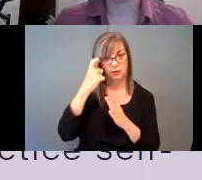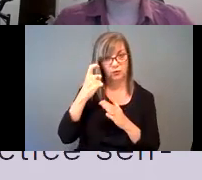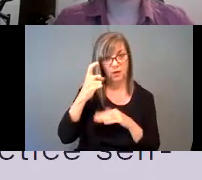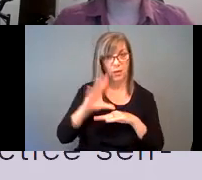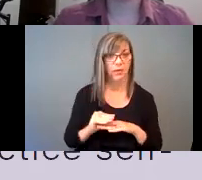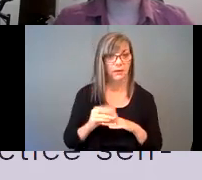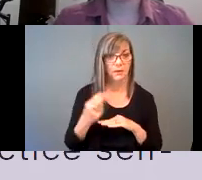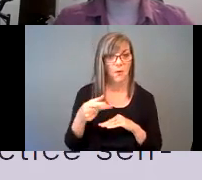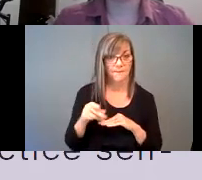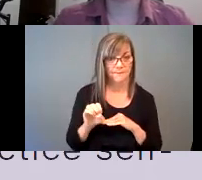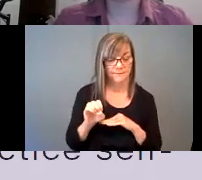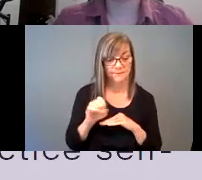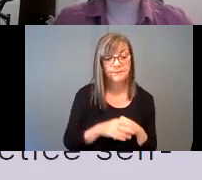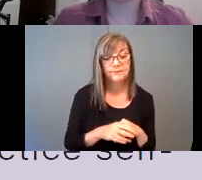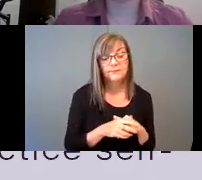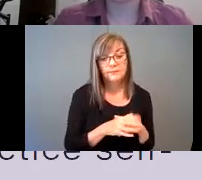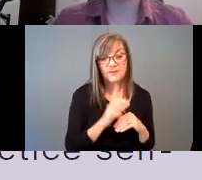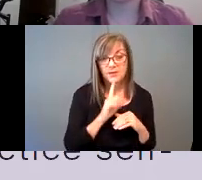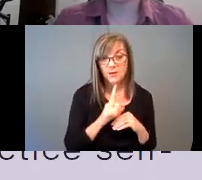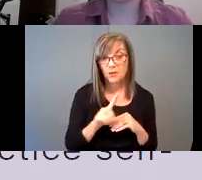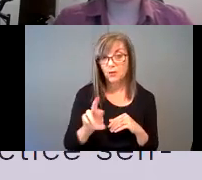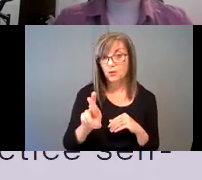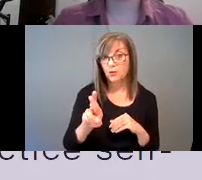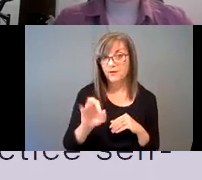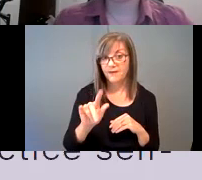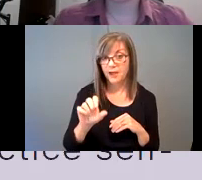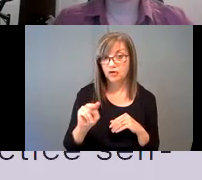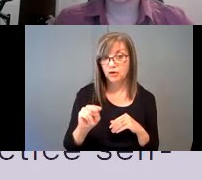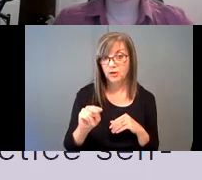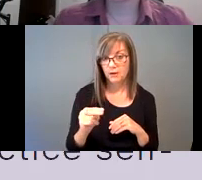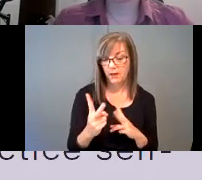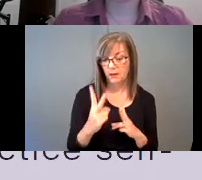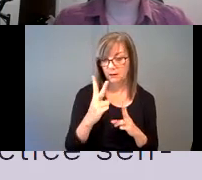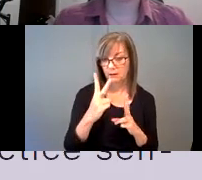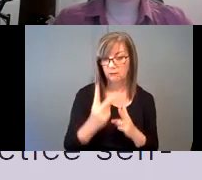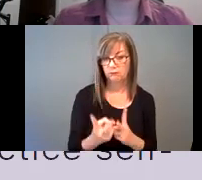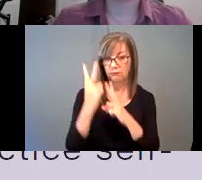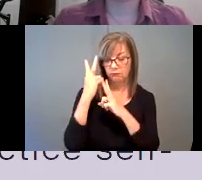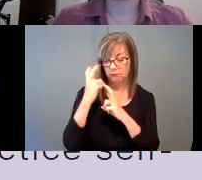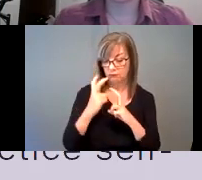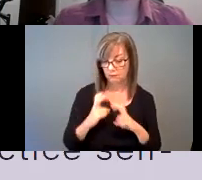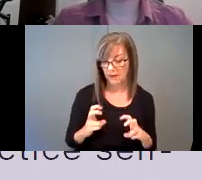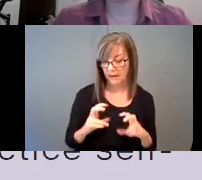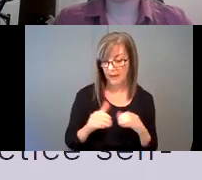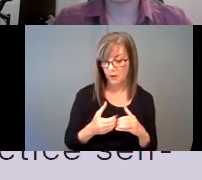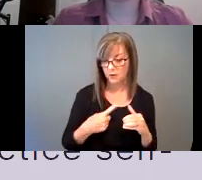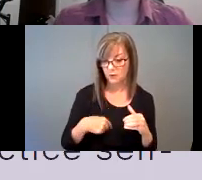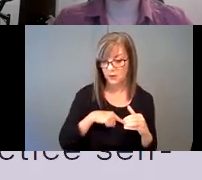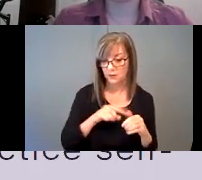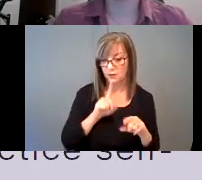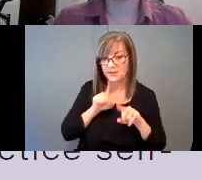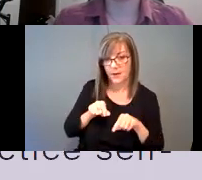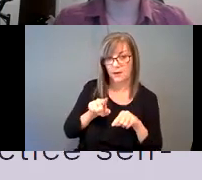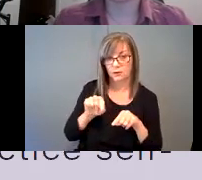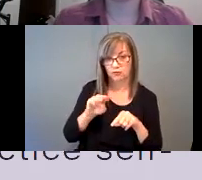Reflection is another critical piece of healing-centered engagement. So examining, how are you responding to trauma? How is it impacting